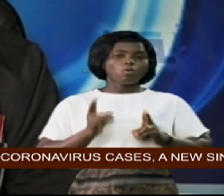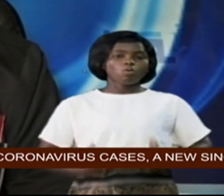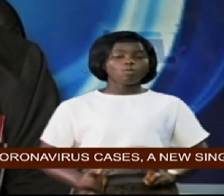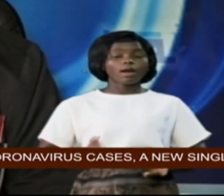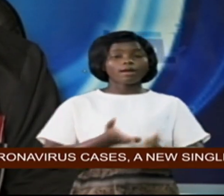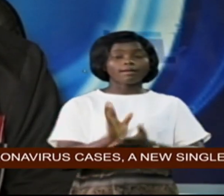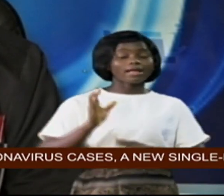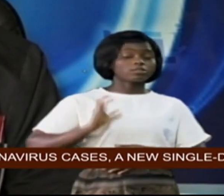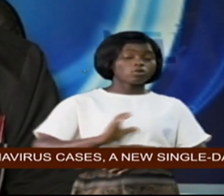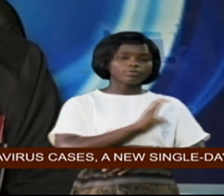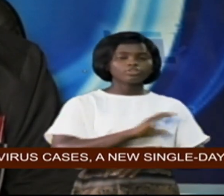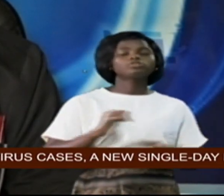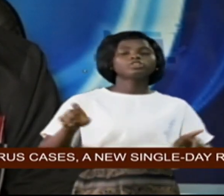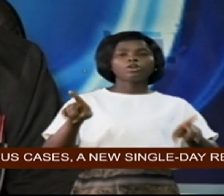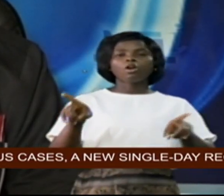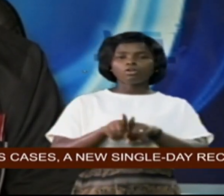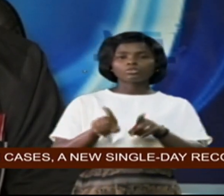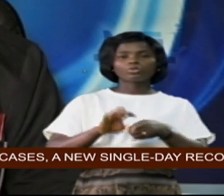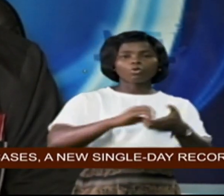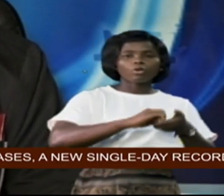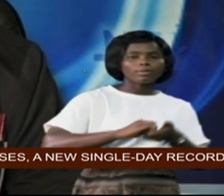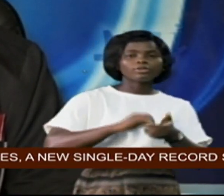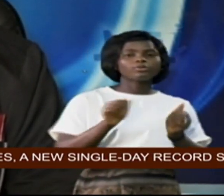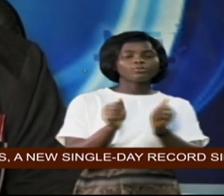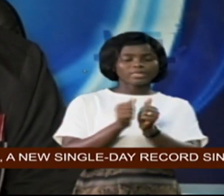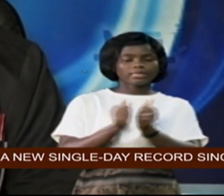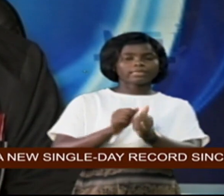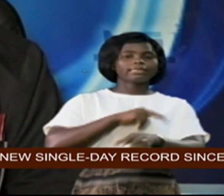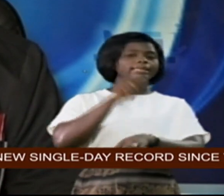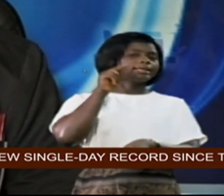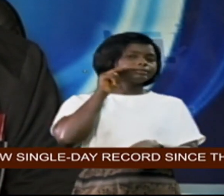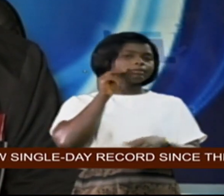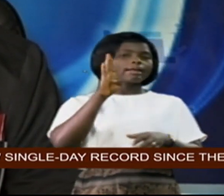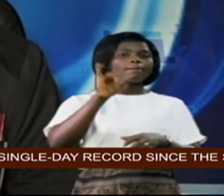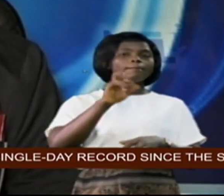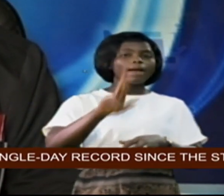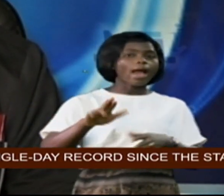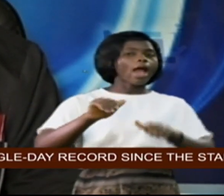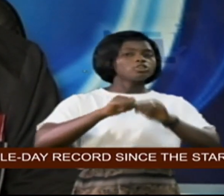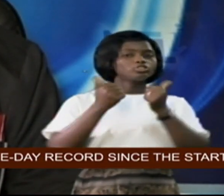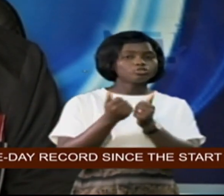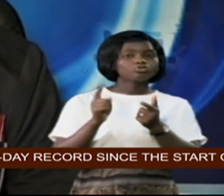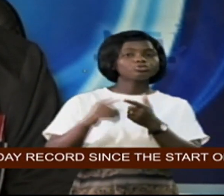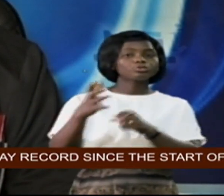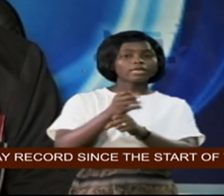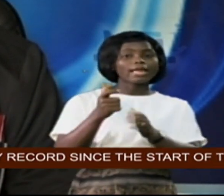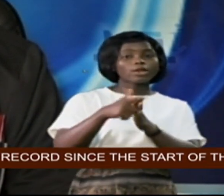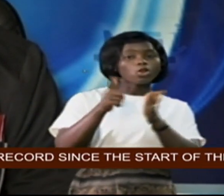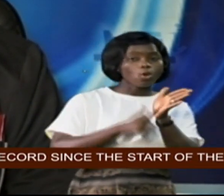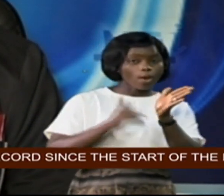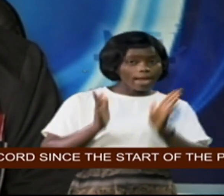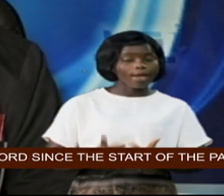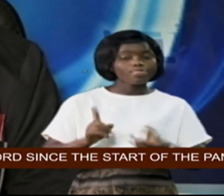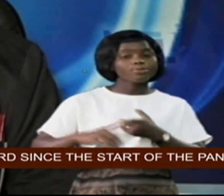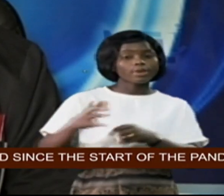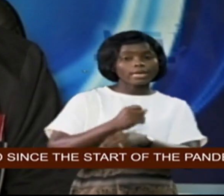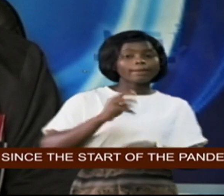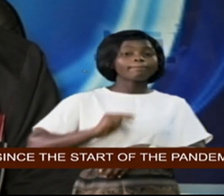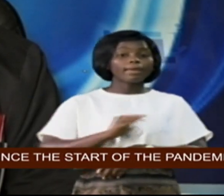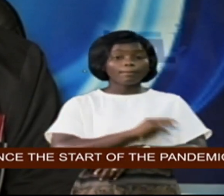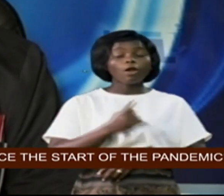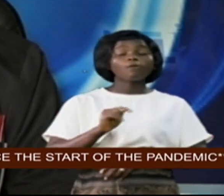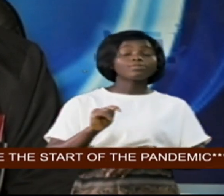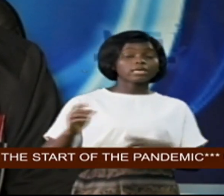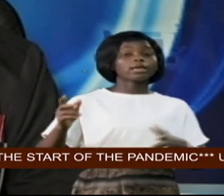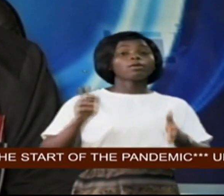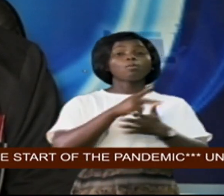collaborating with the Nigerian Bar Association to get lawyers so that they can help members of the public who have need for